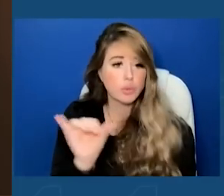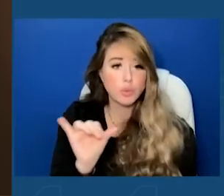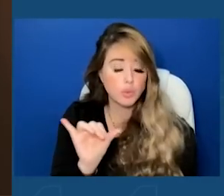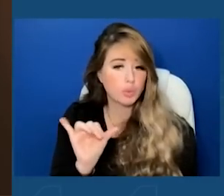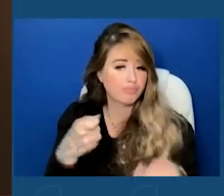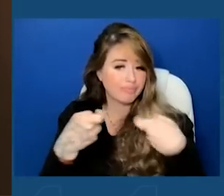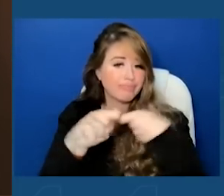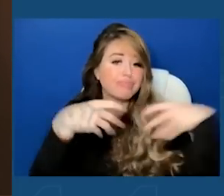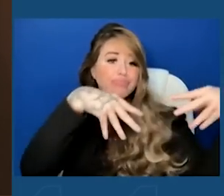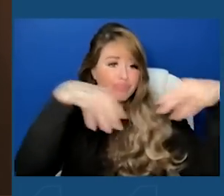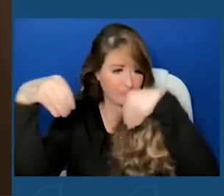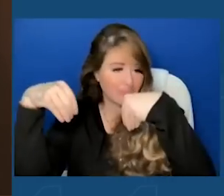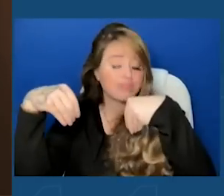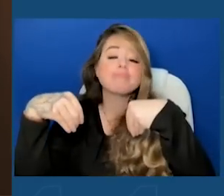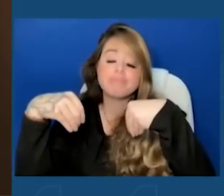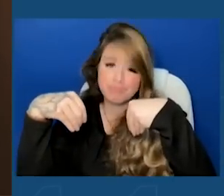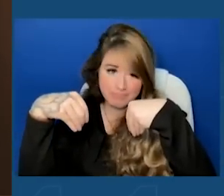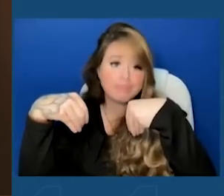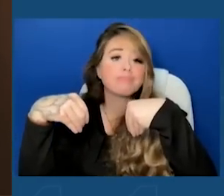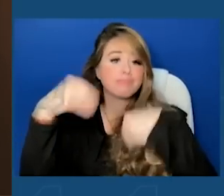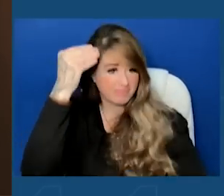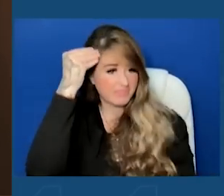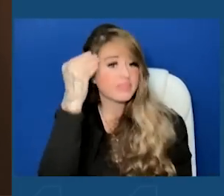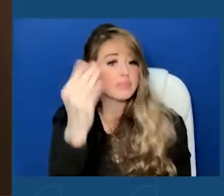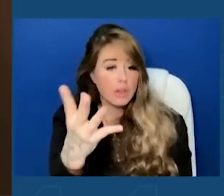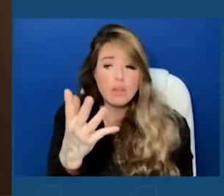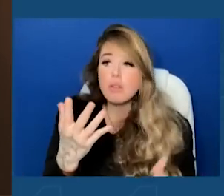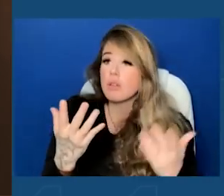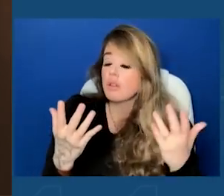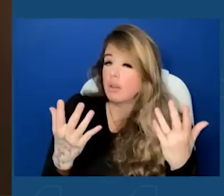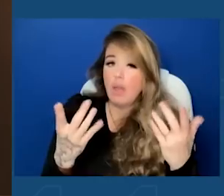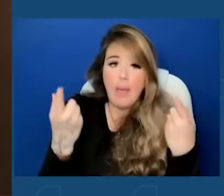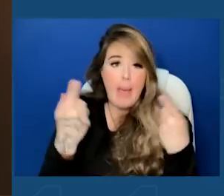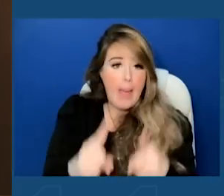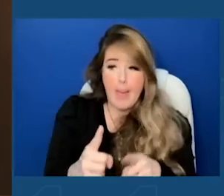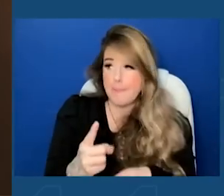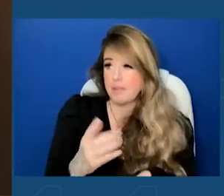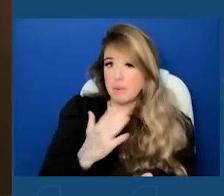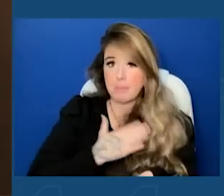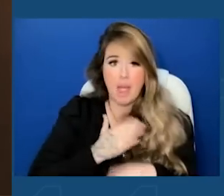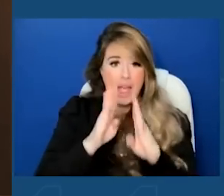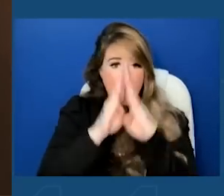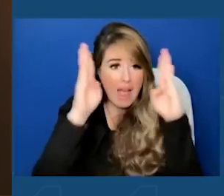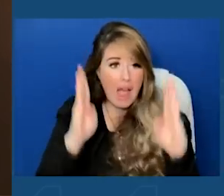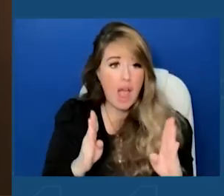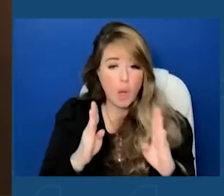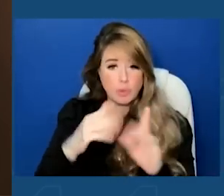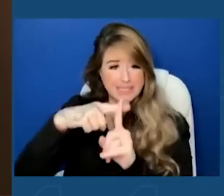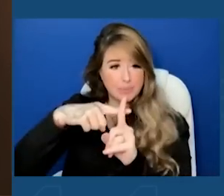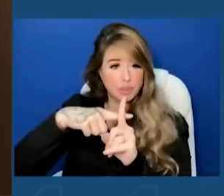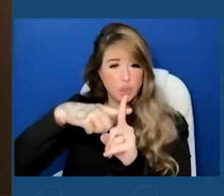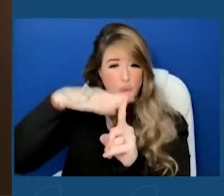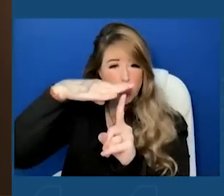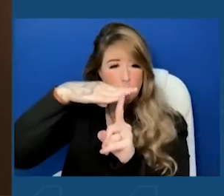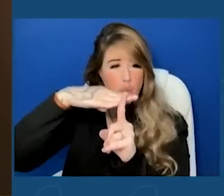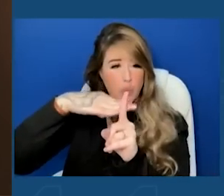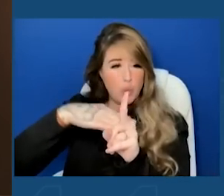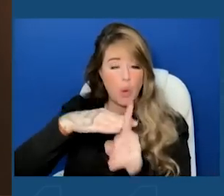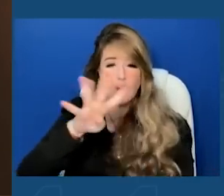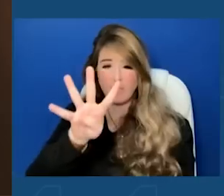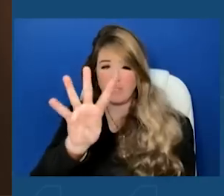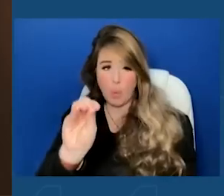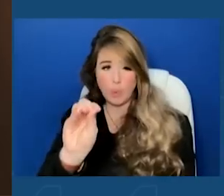power. I can tell you at one point, the temperature in our home got down to about 40 degrees. It was